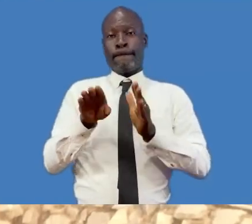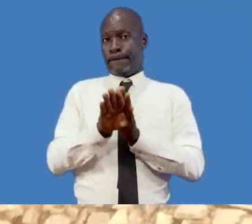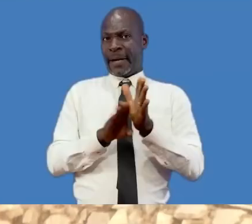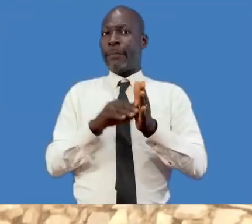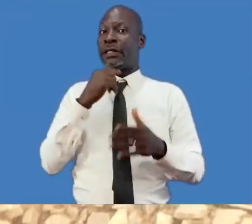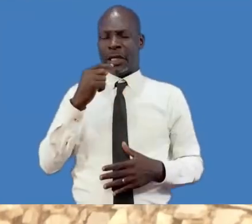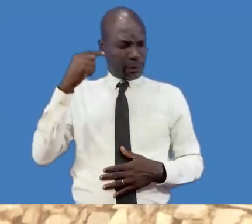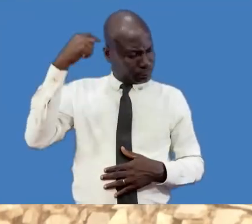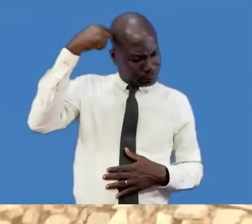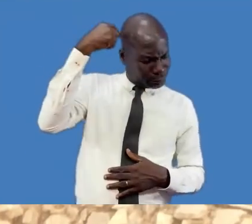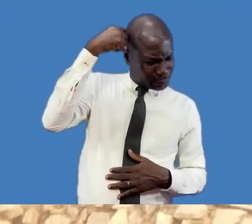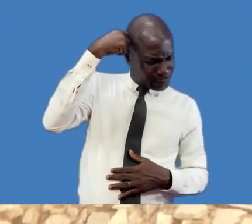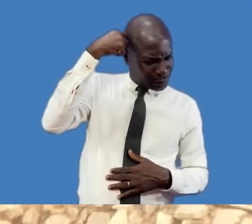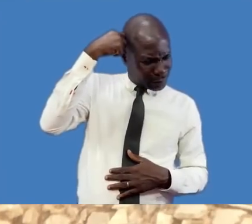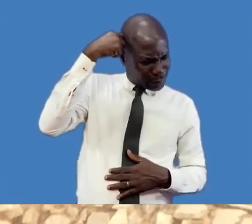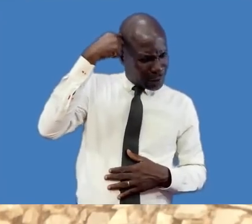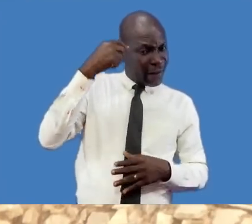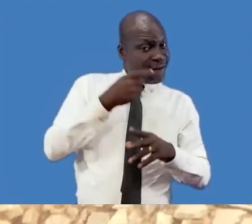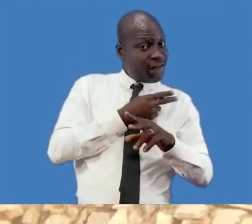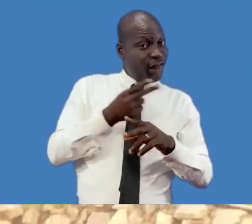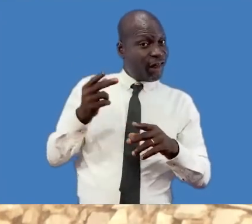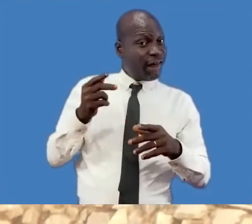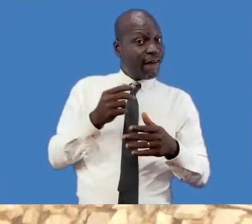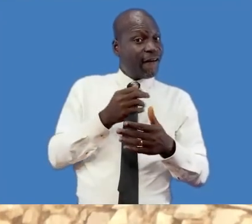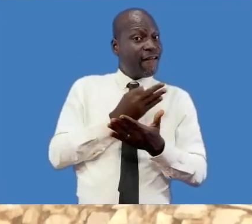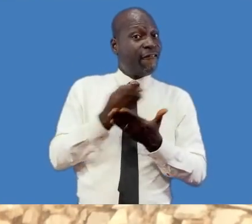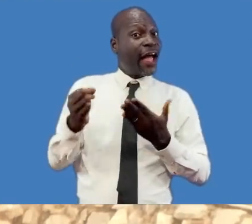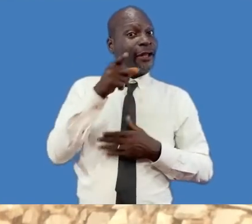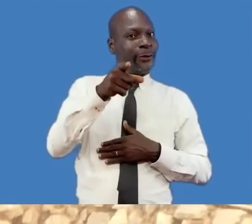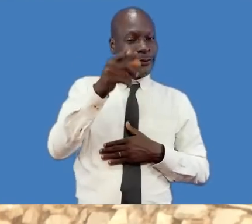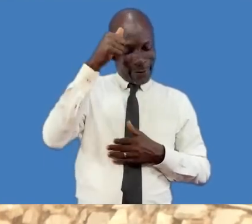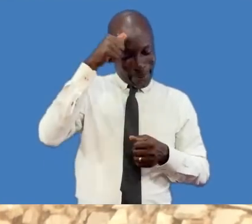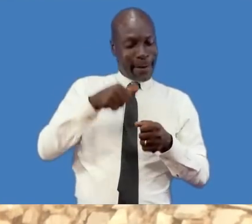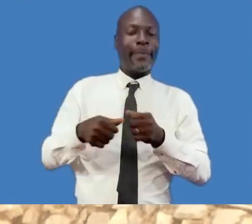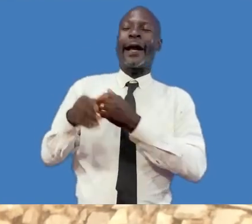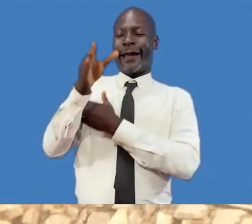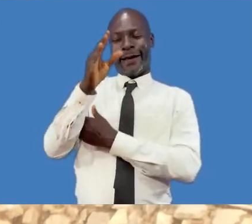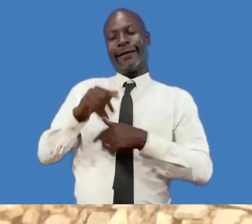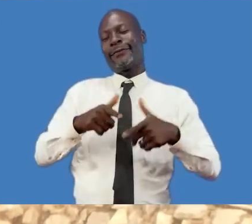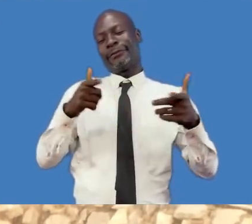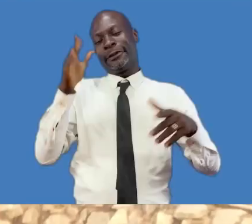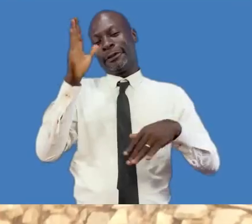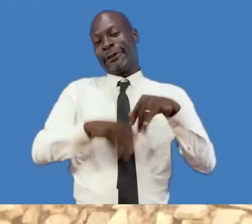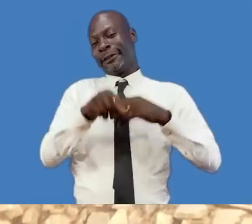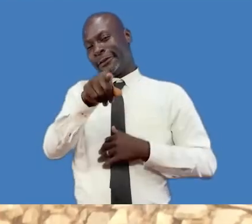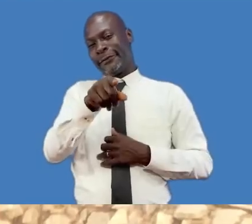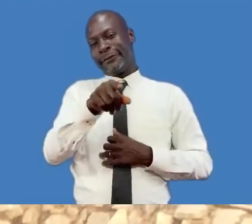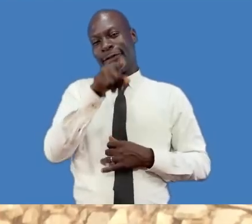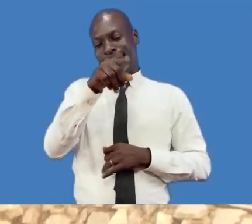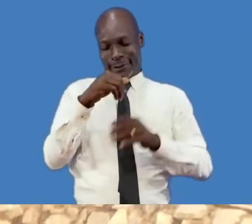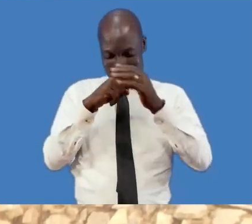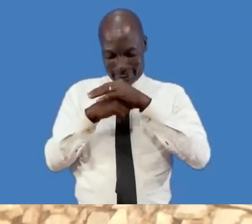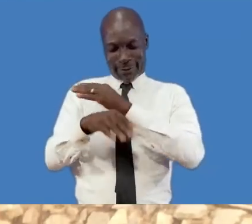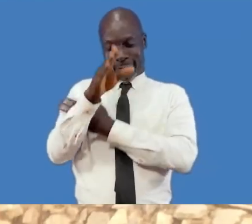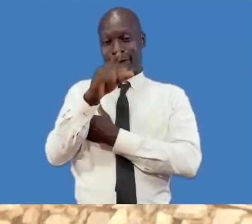sɛ ɛbu wo fɔ a, kae sɛ Onyankopɔn ɔso kyɛn wo. Wote a sɛ wo a wonyamesom no a wosom no, ɛka wo nko